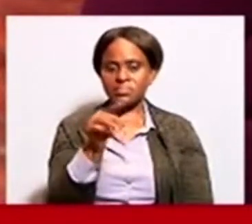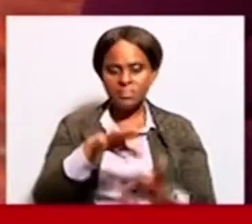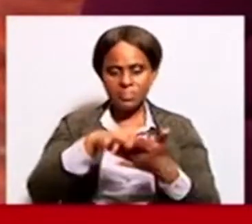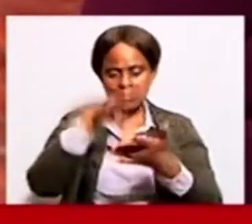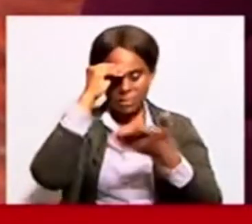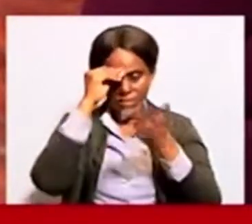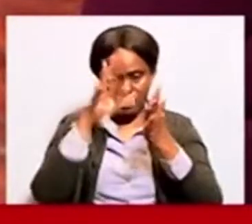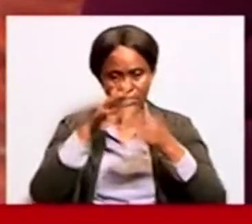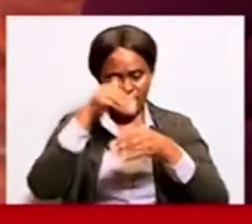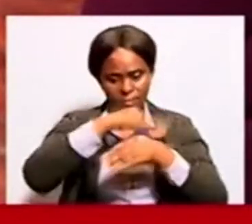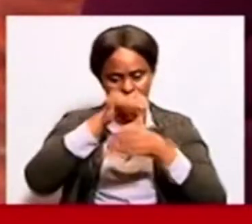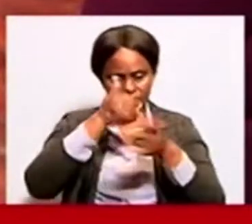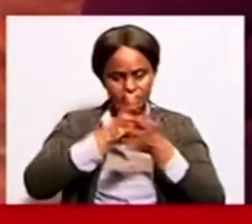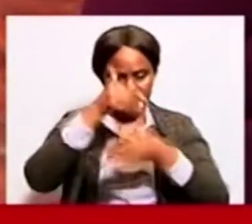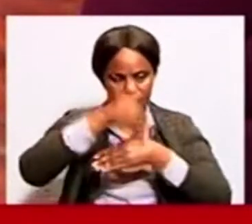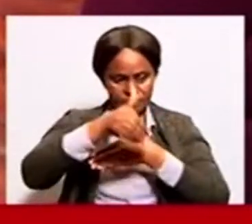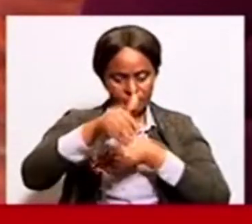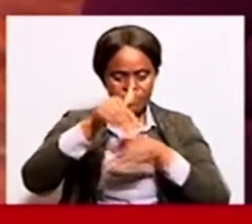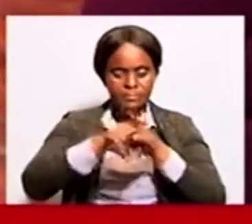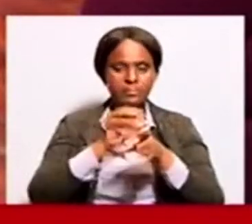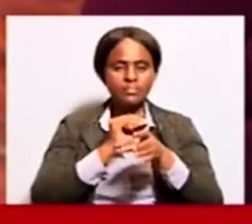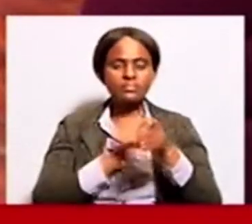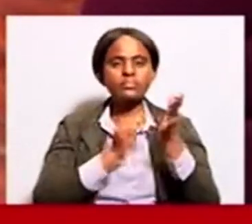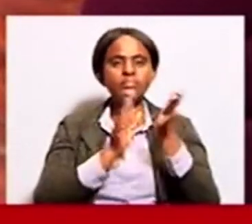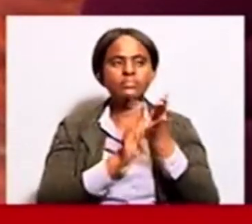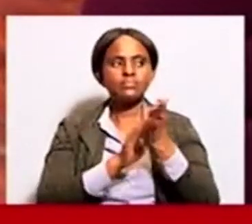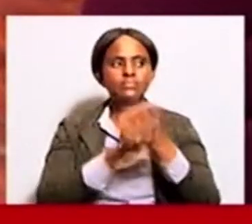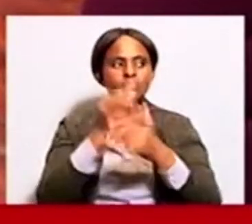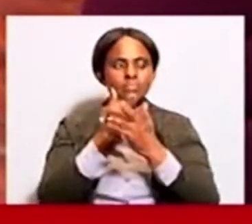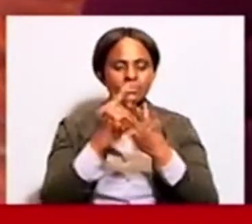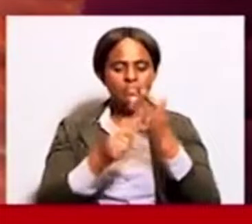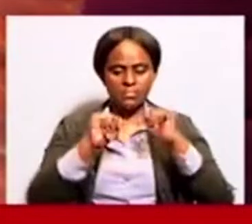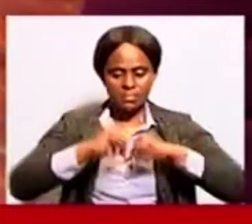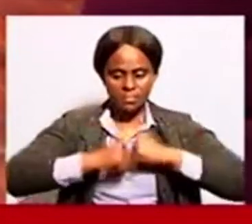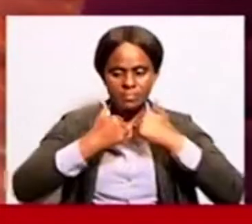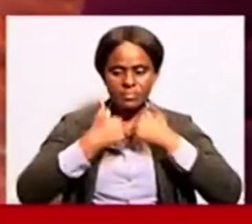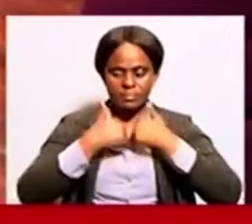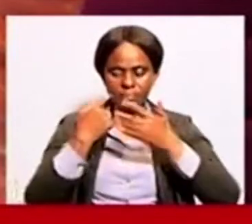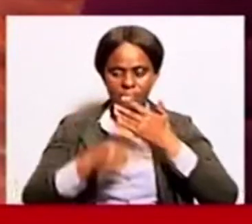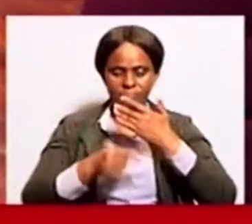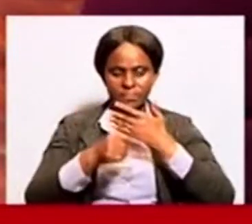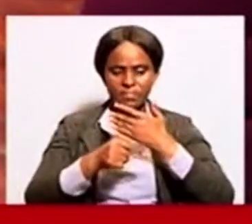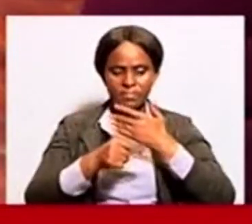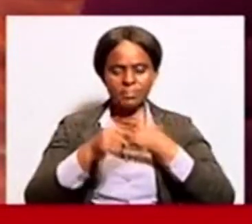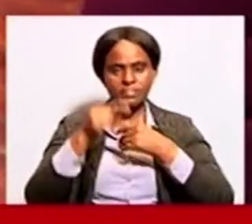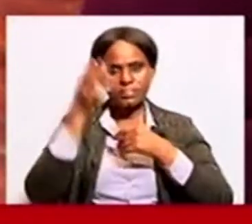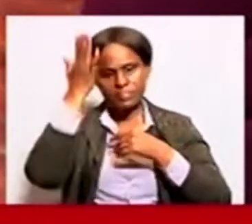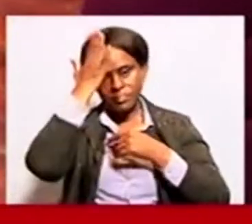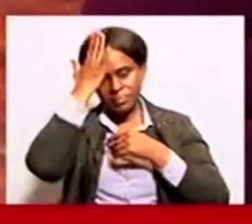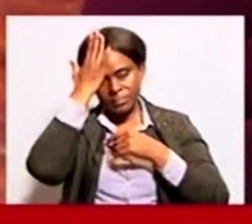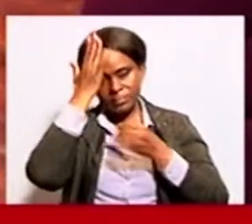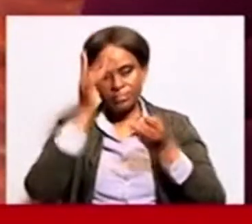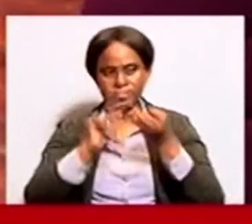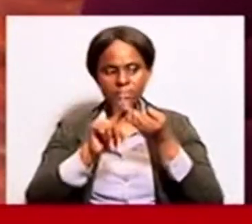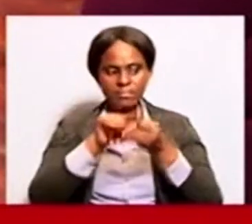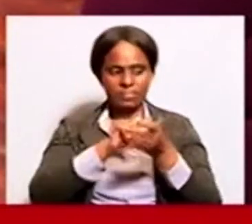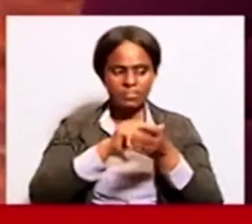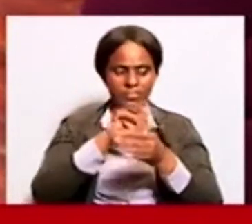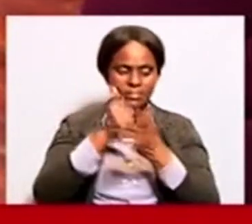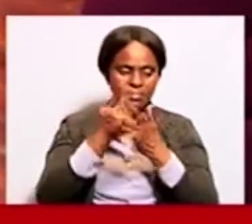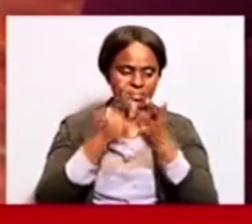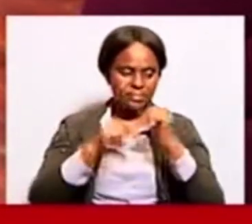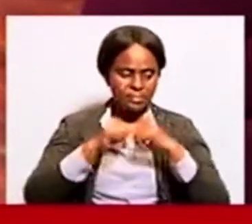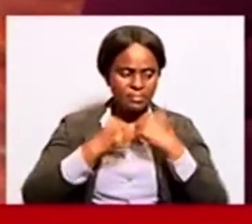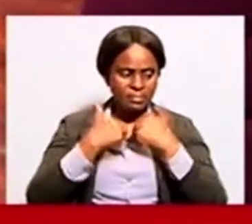learners are enrolled at our school, the impression that we had, we never did a head count, the impression that we had was